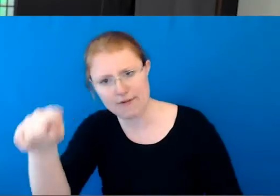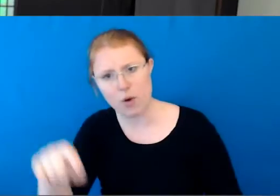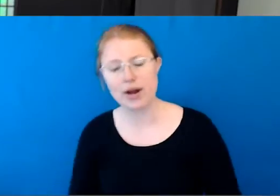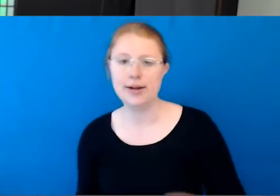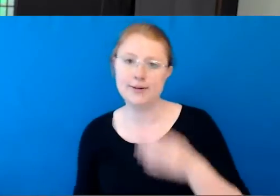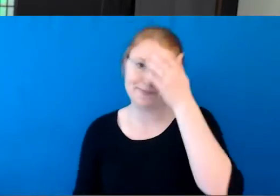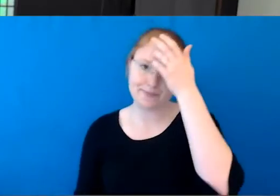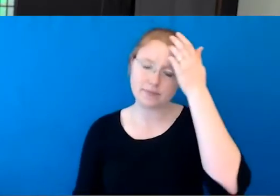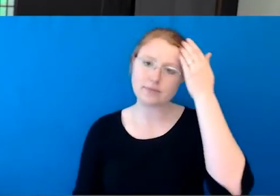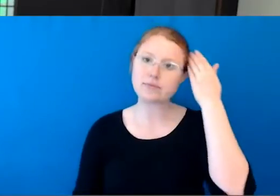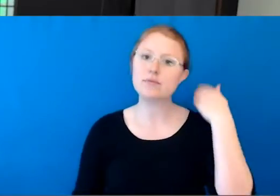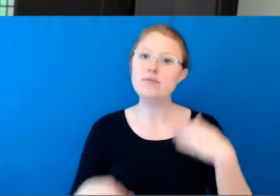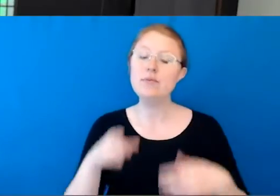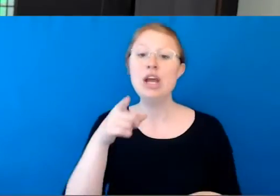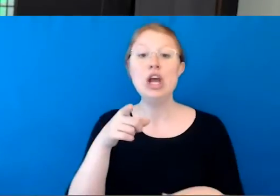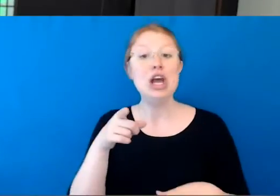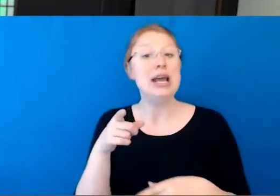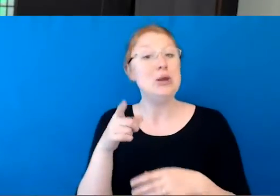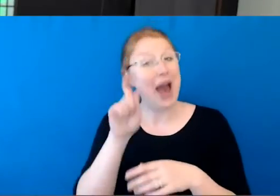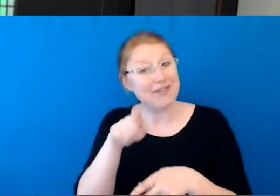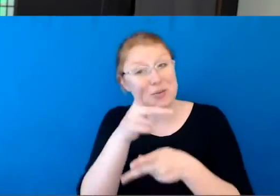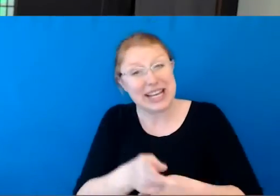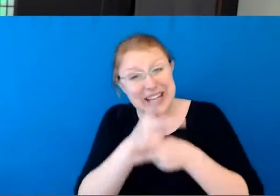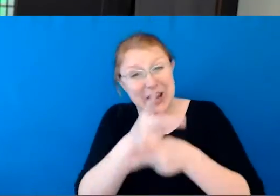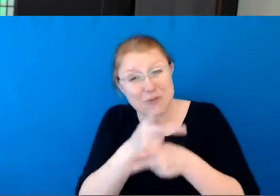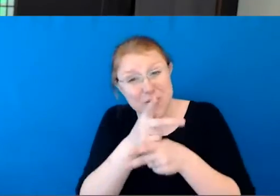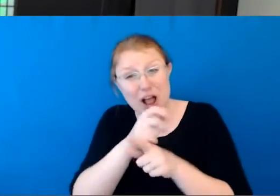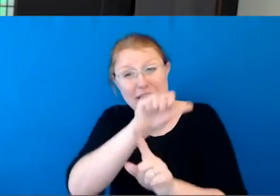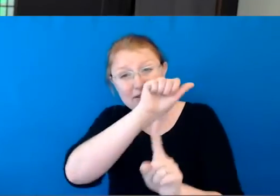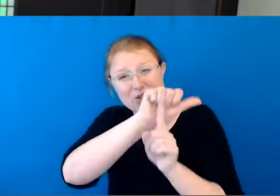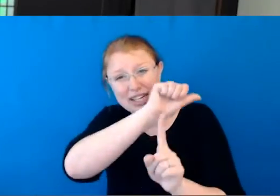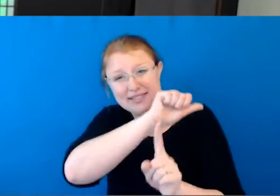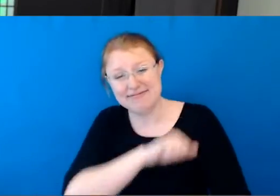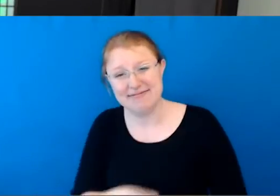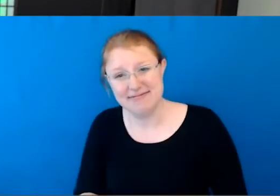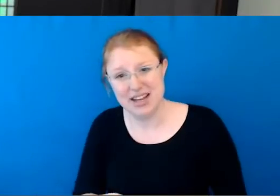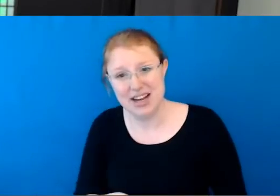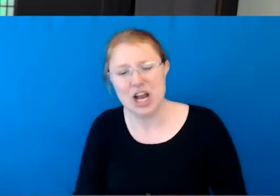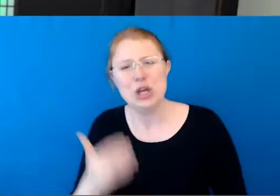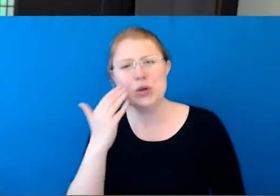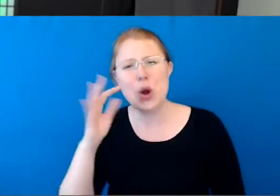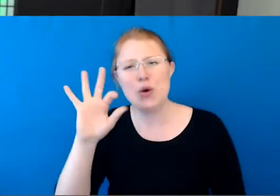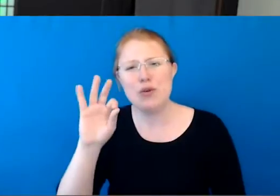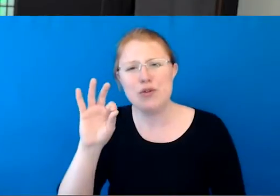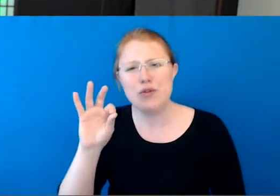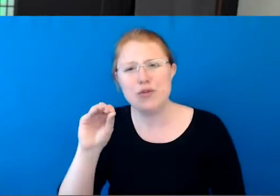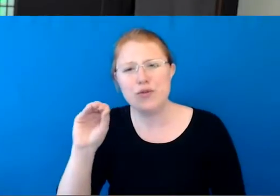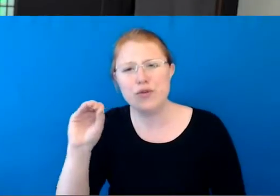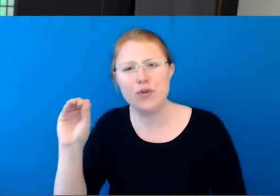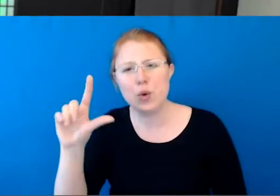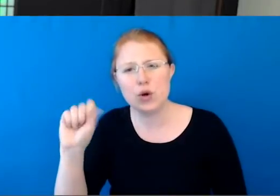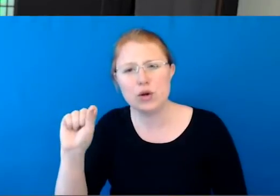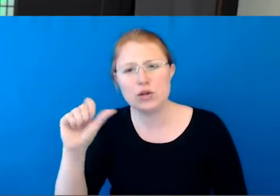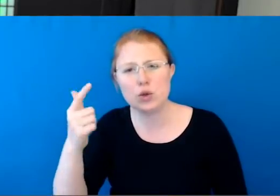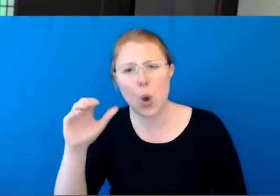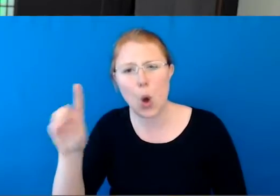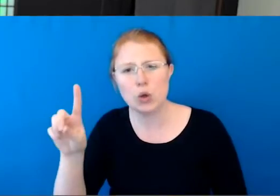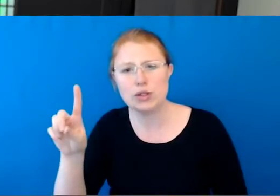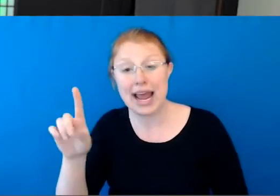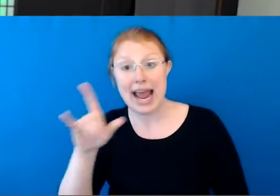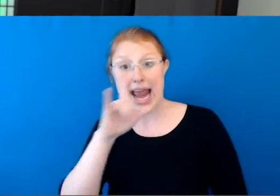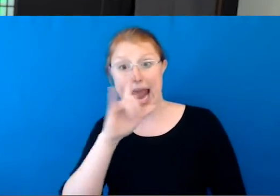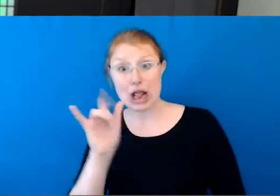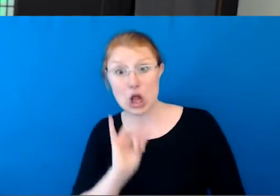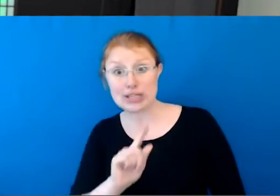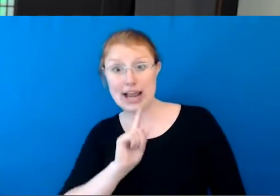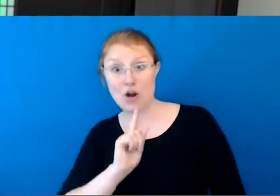gold? It's this mineral that looks just like gold. And many people have been fooled by the fact that it looks like gold and think it's